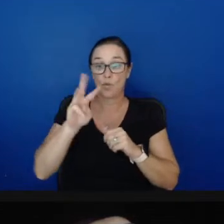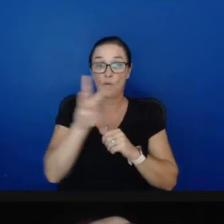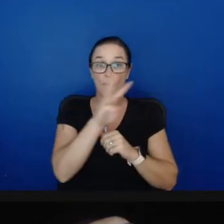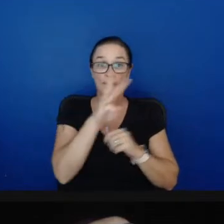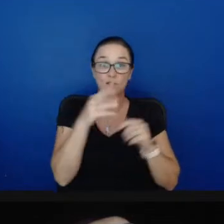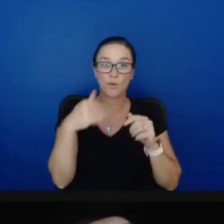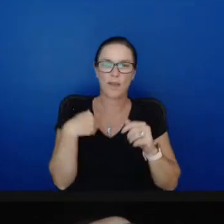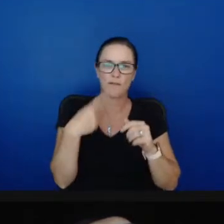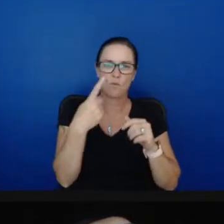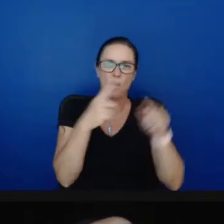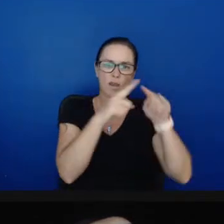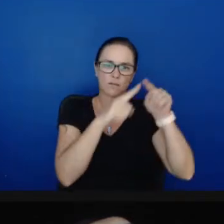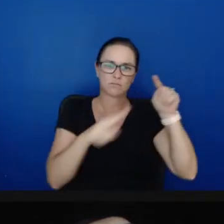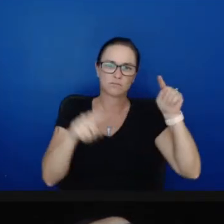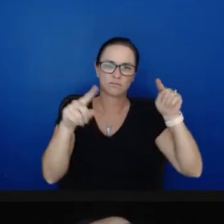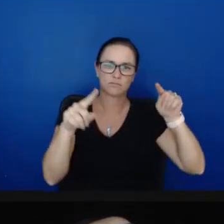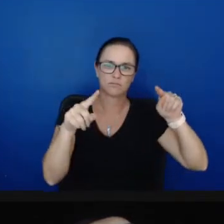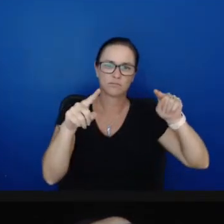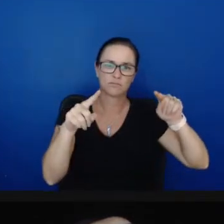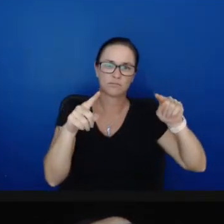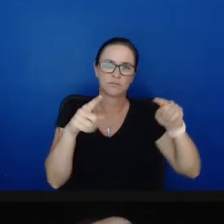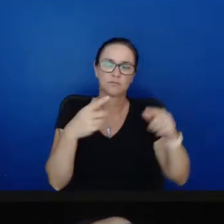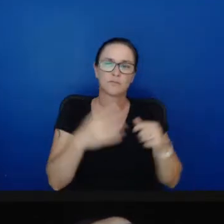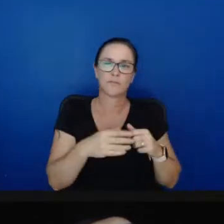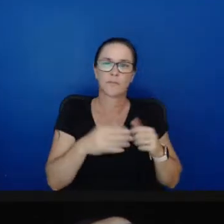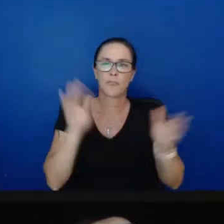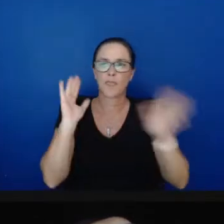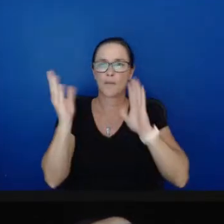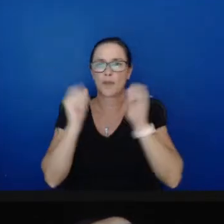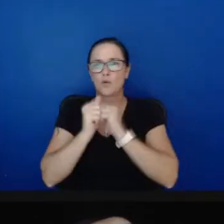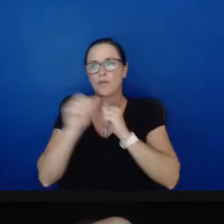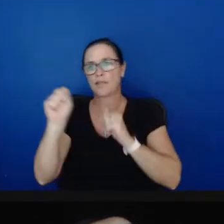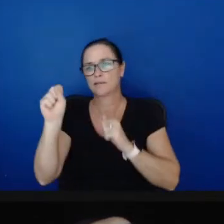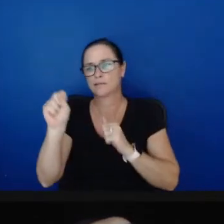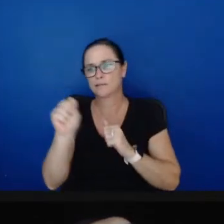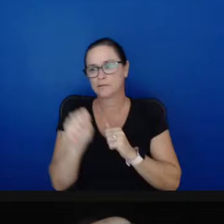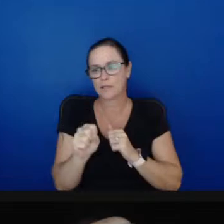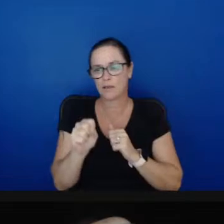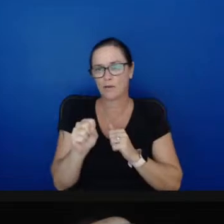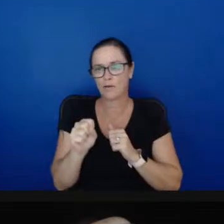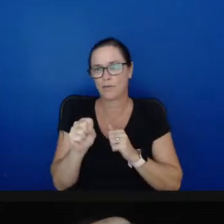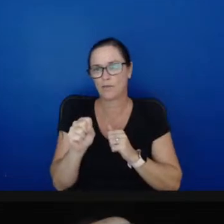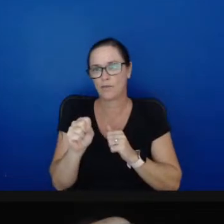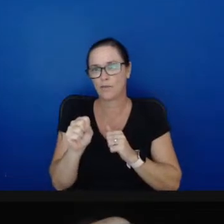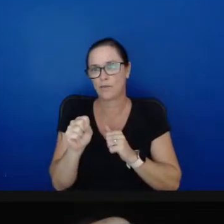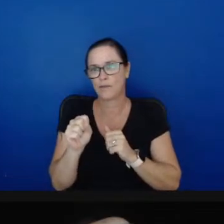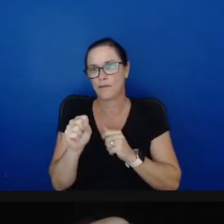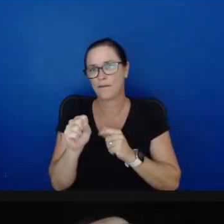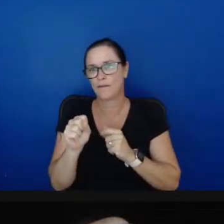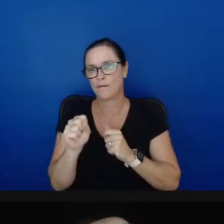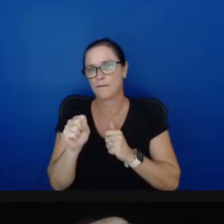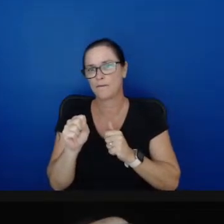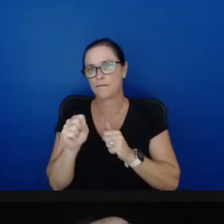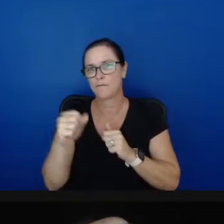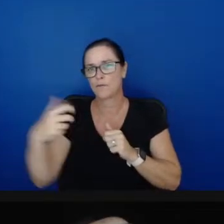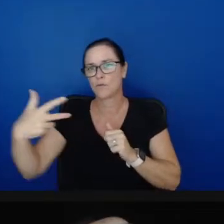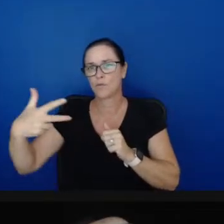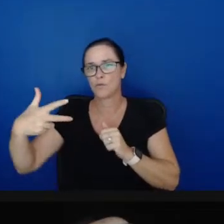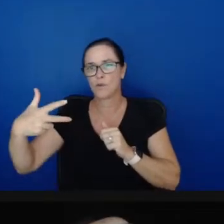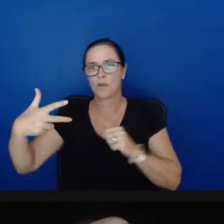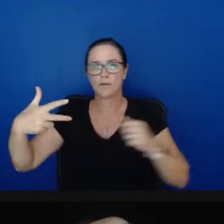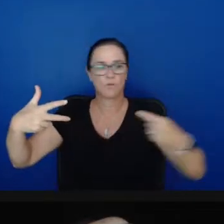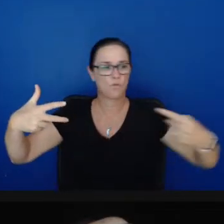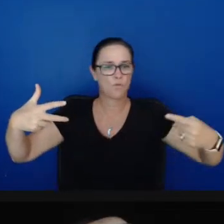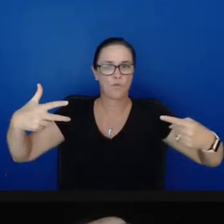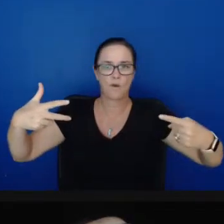one big boundary compared to south of Halemaʻumaʻu, where you see 3 different boundaries. So 2 layers,